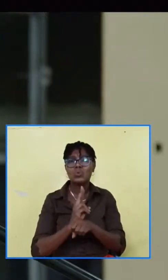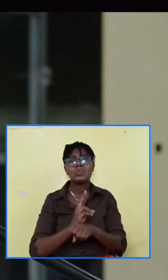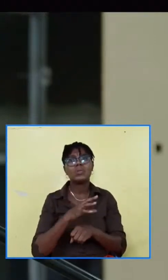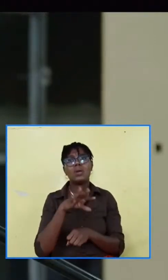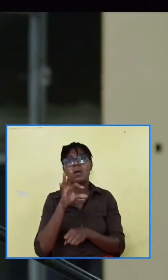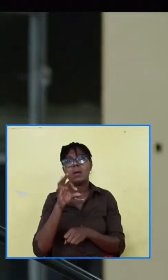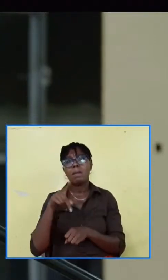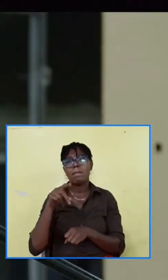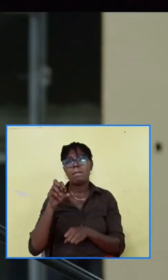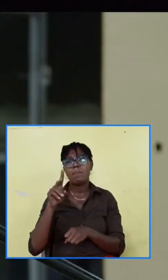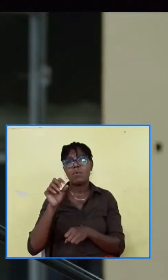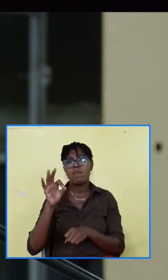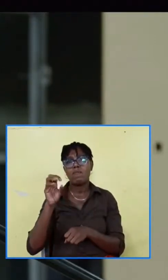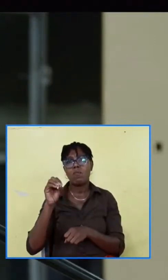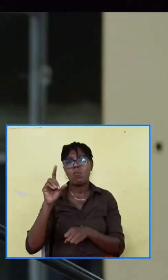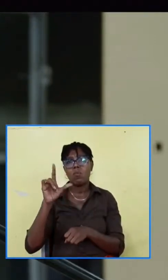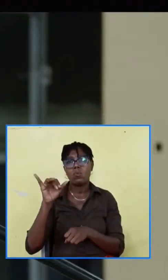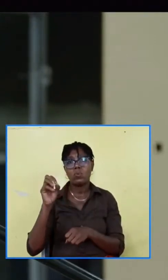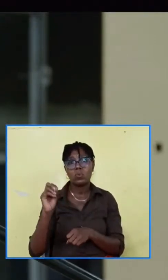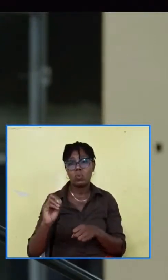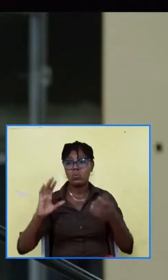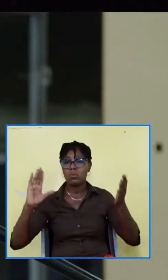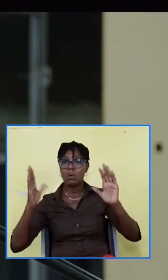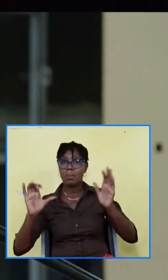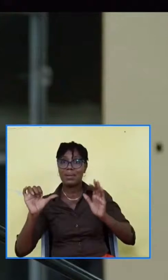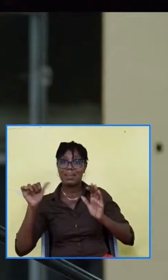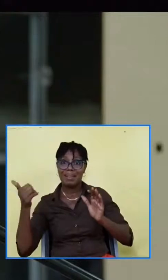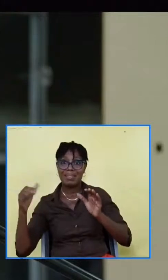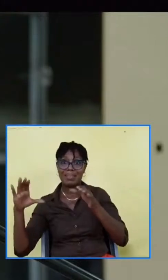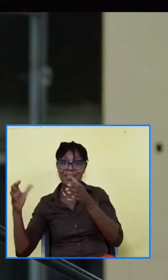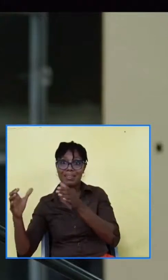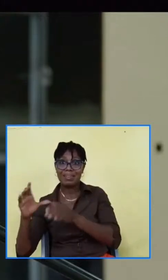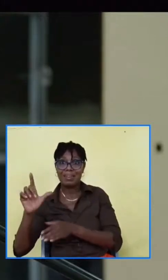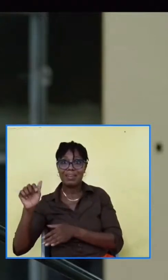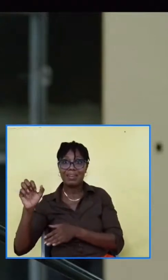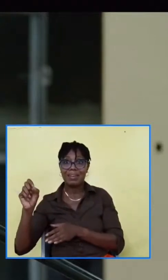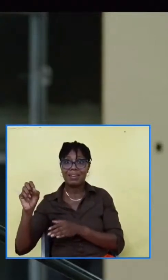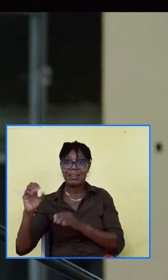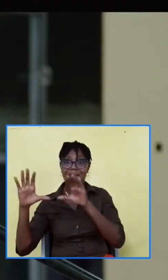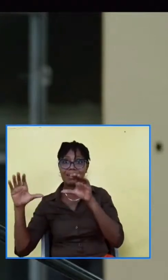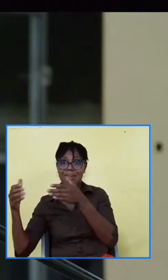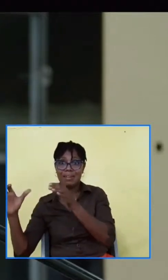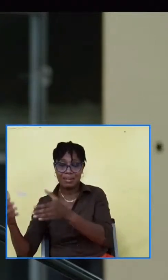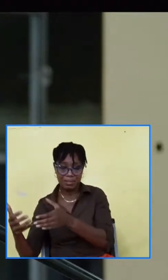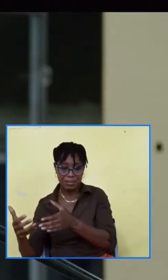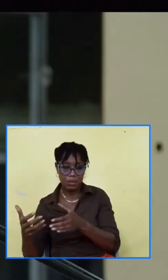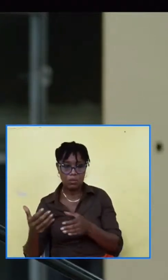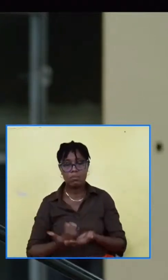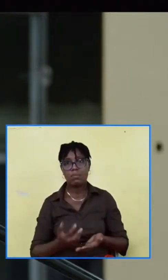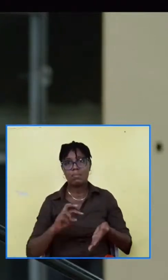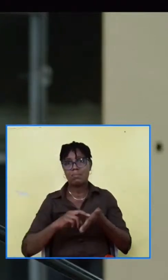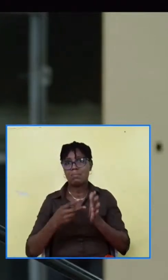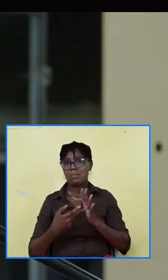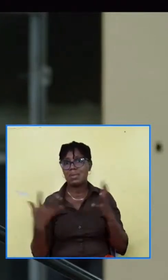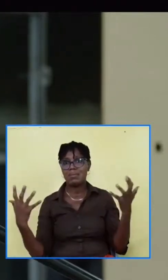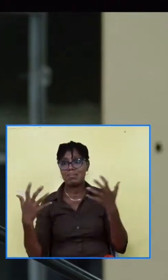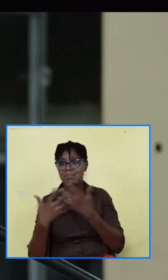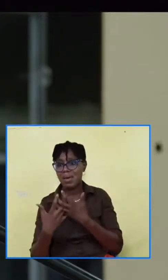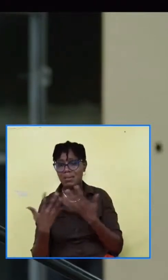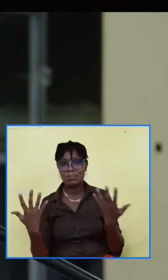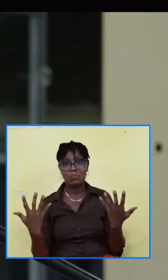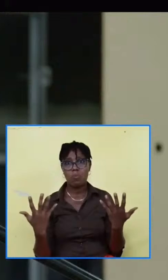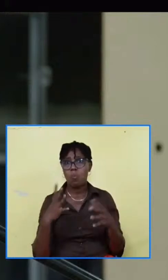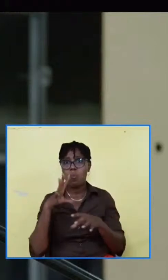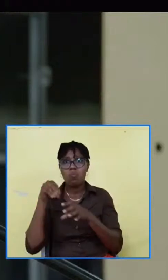and you cannot do that. It has no relevance. It has no relevance in a risk-adjusted return. You simply just cannot do